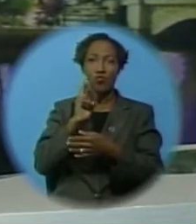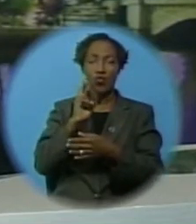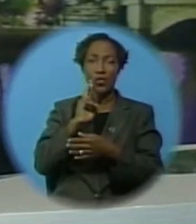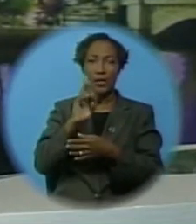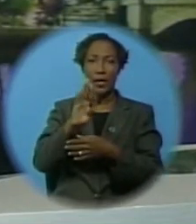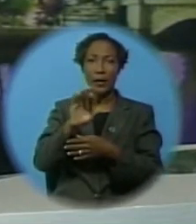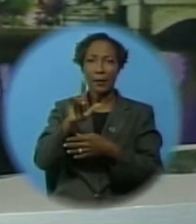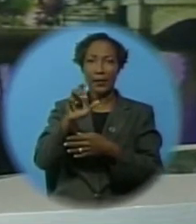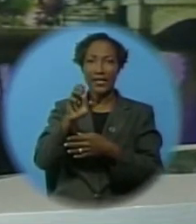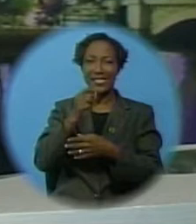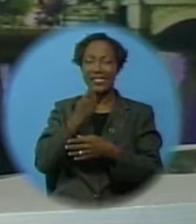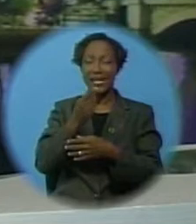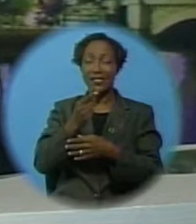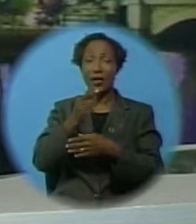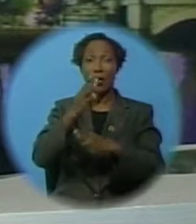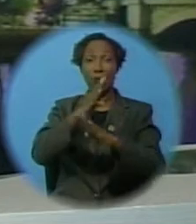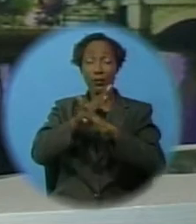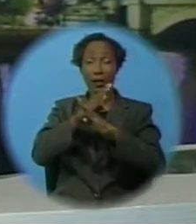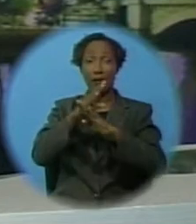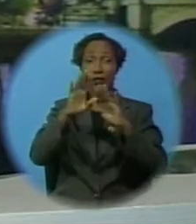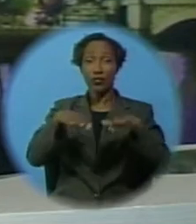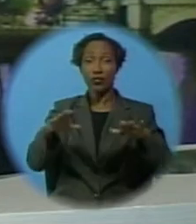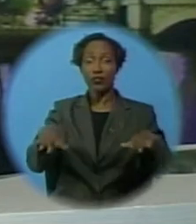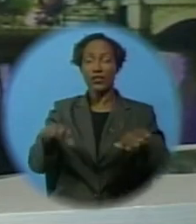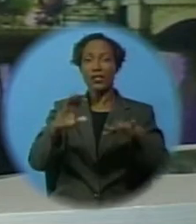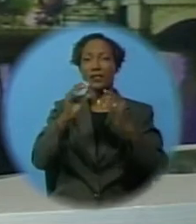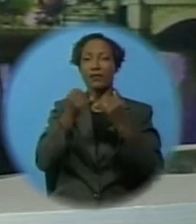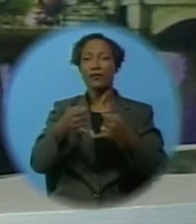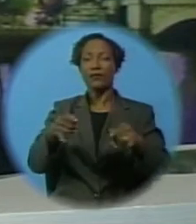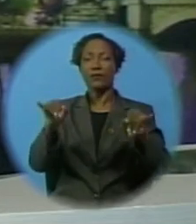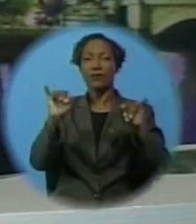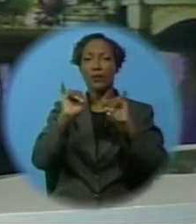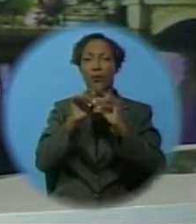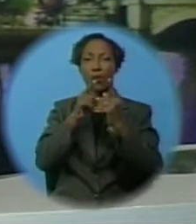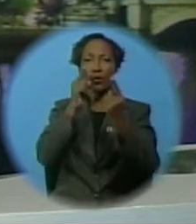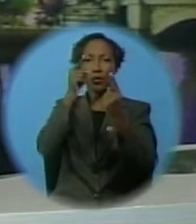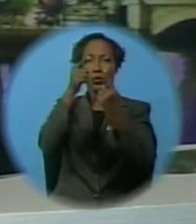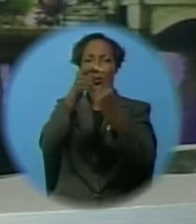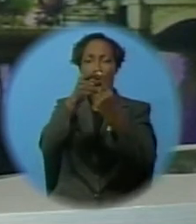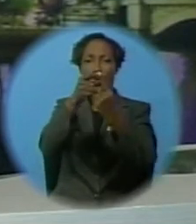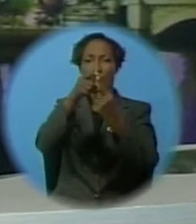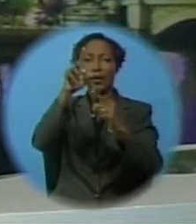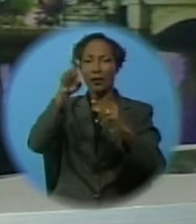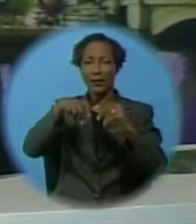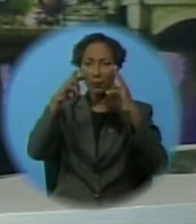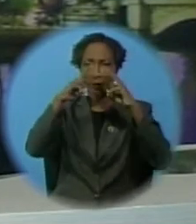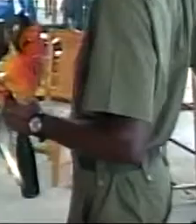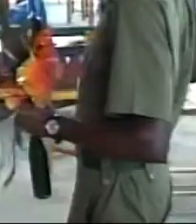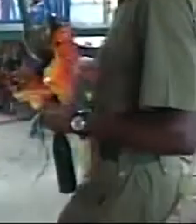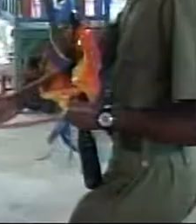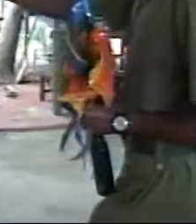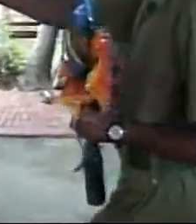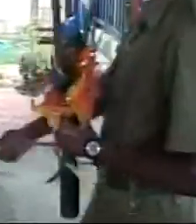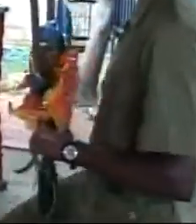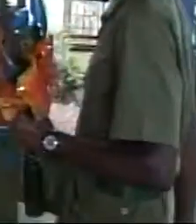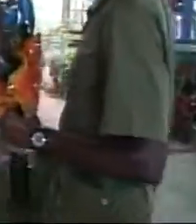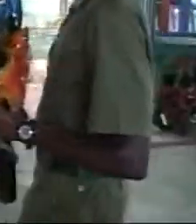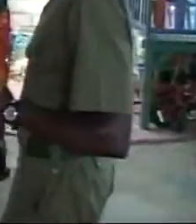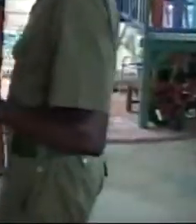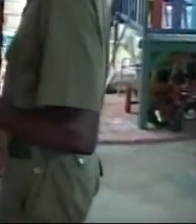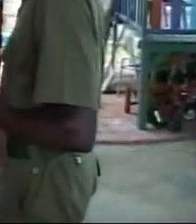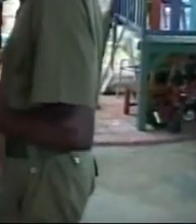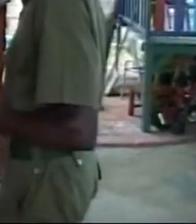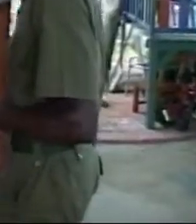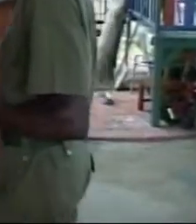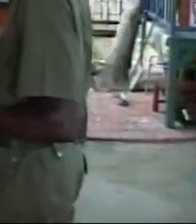first priority. She believes it is an area that needs to be critically analyzed. She was speaking at the school this morning before receiving